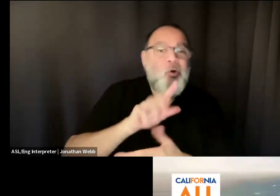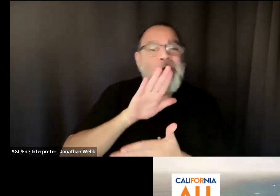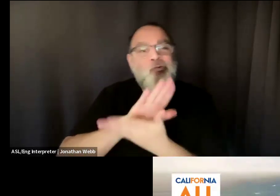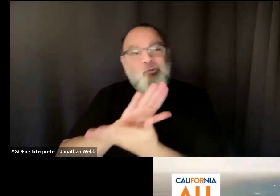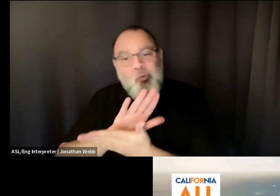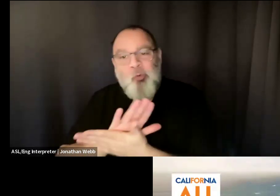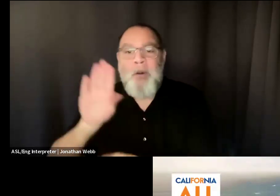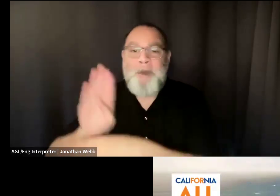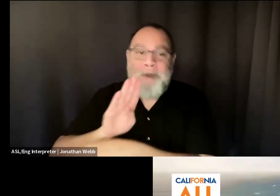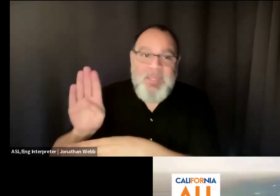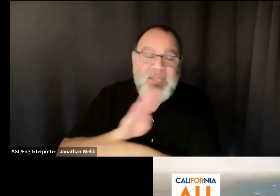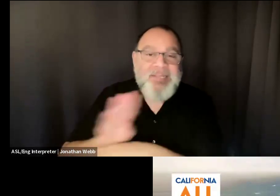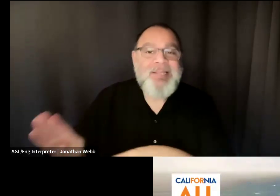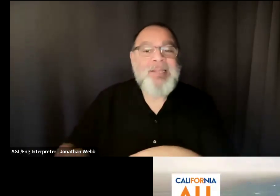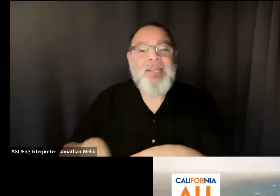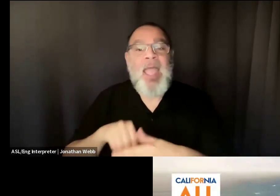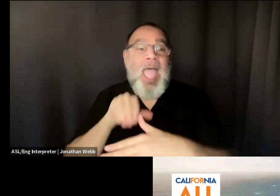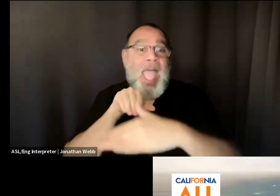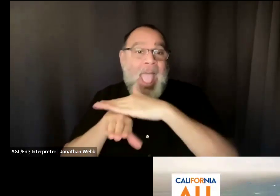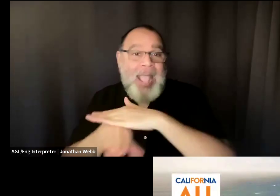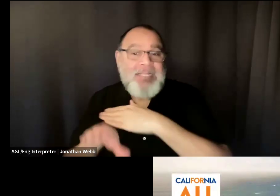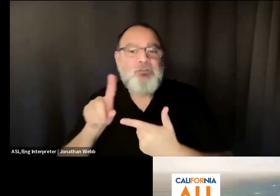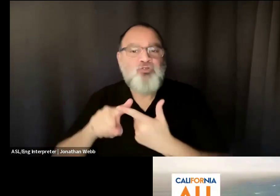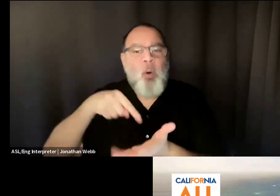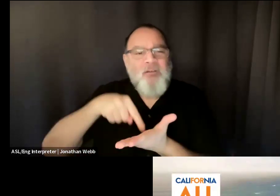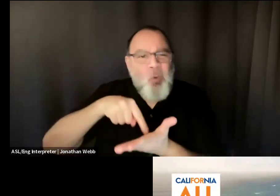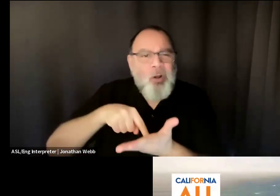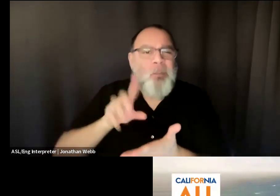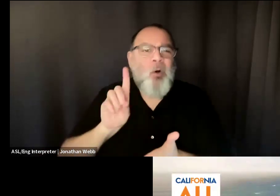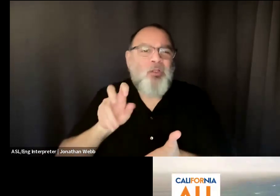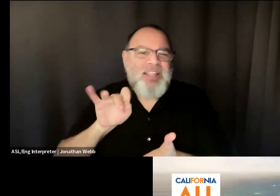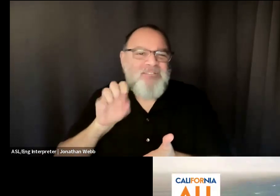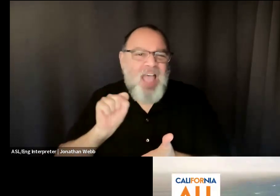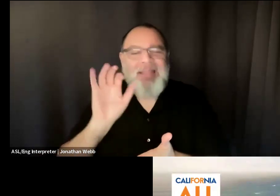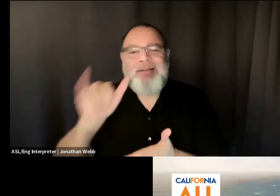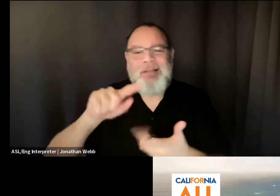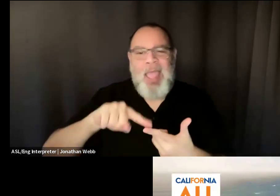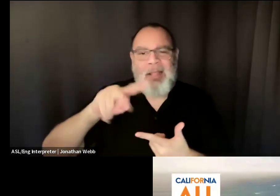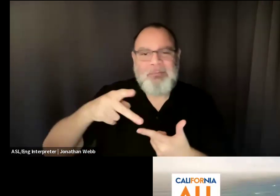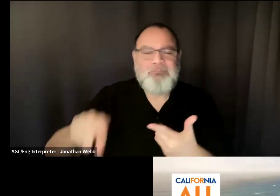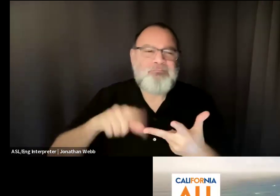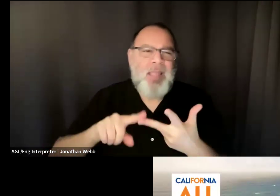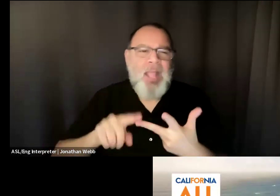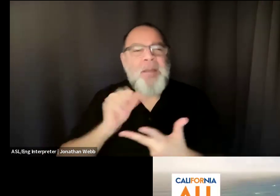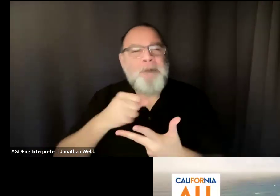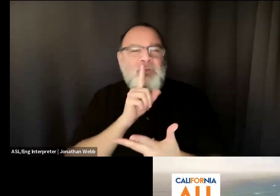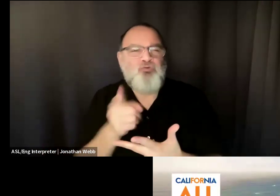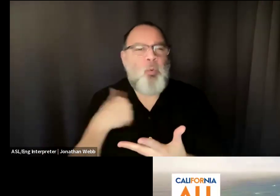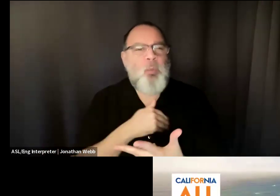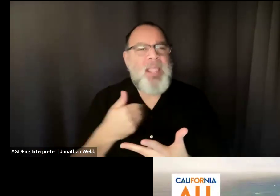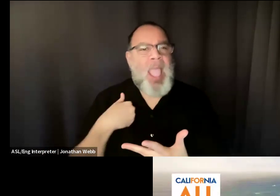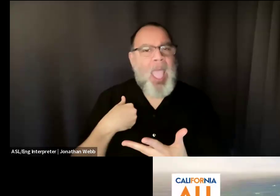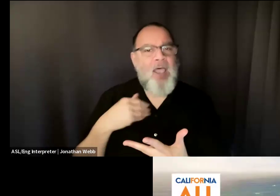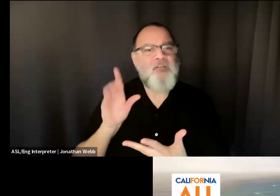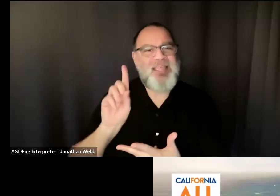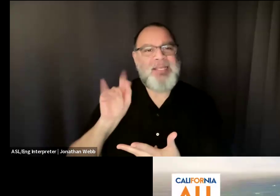Um, Access to affordable services and devices, and then access to skills and training to enable digital inclusion. So